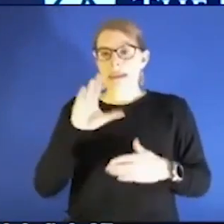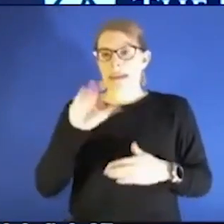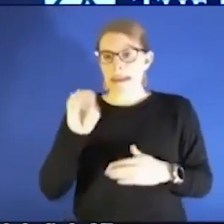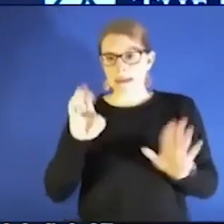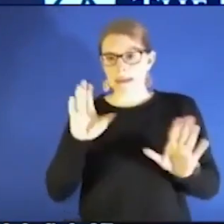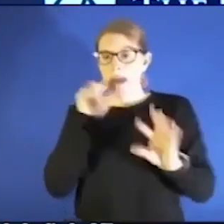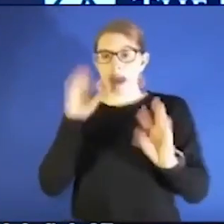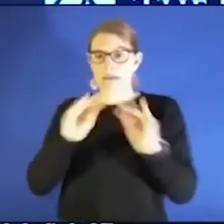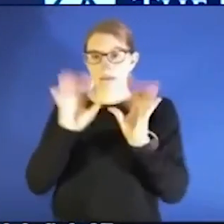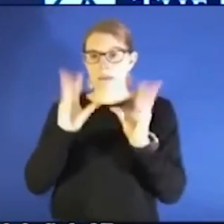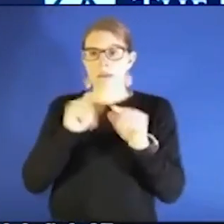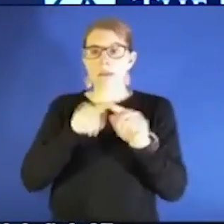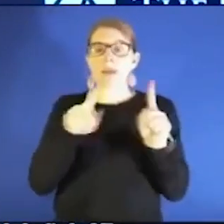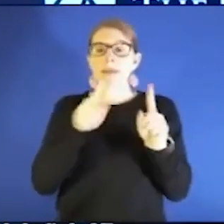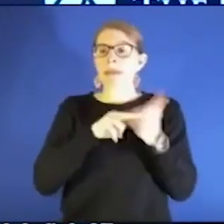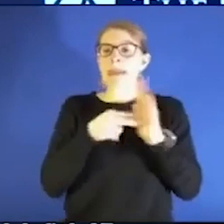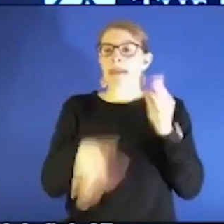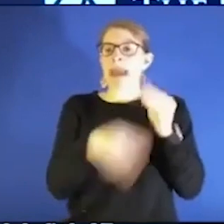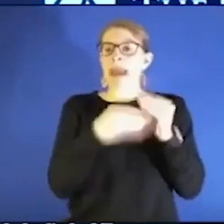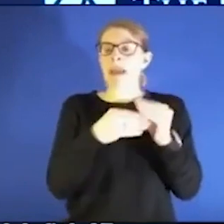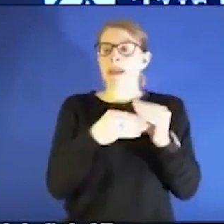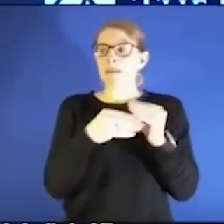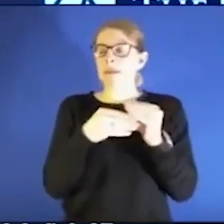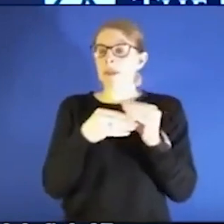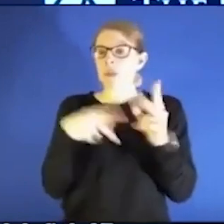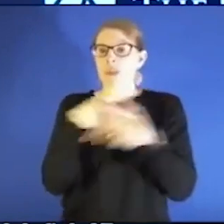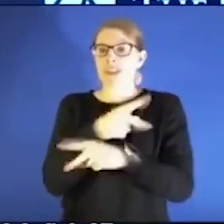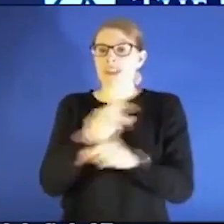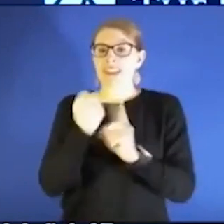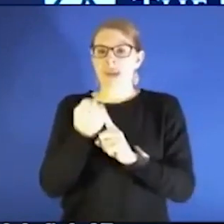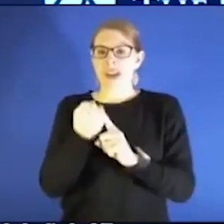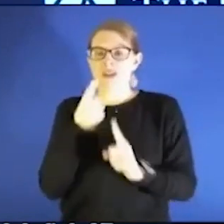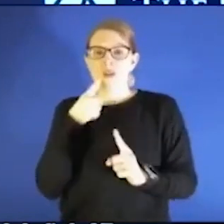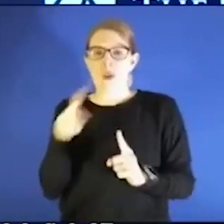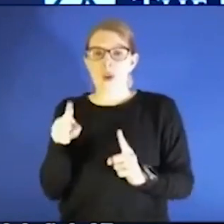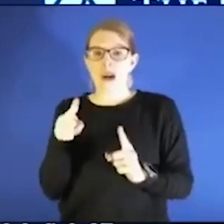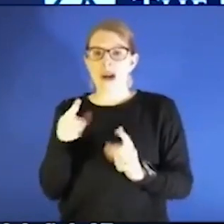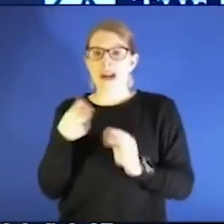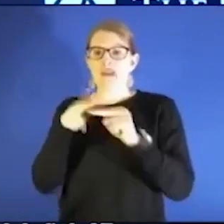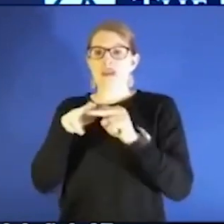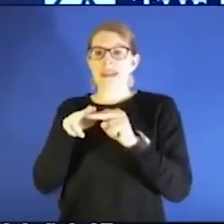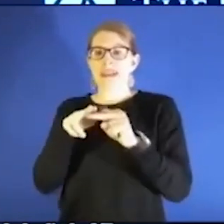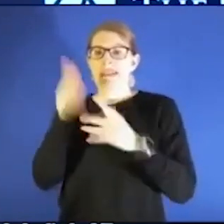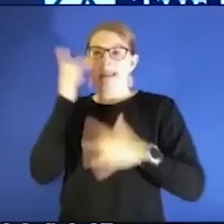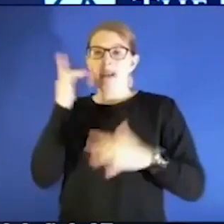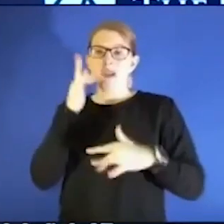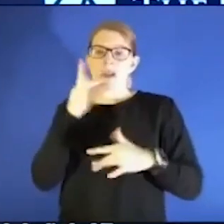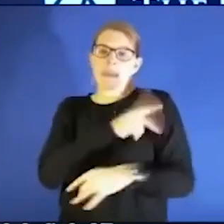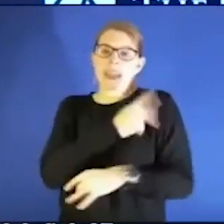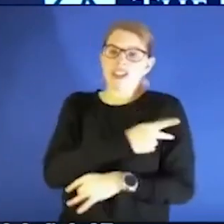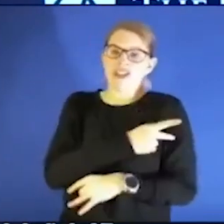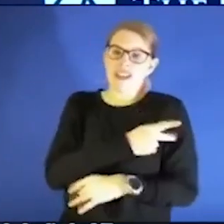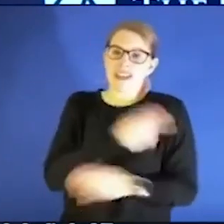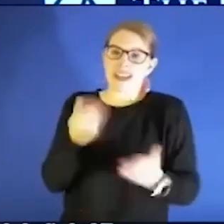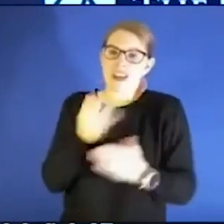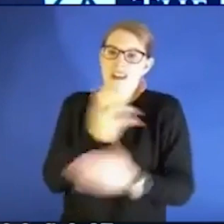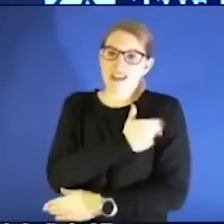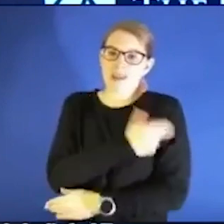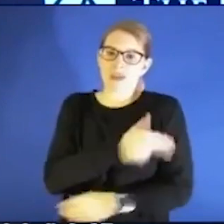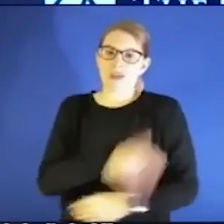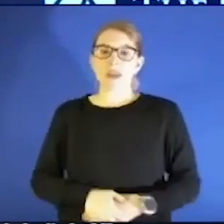to the situation that we're in with increasingly ill patients in the hospital, and in some